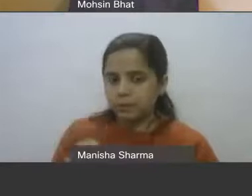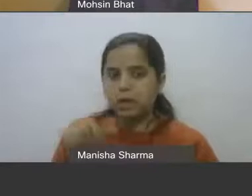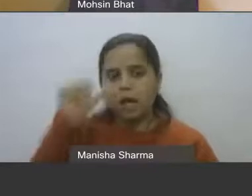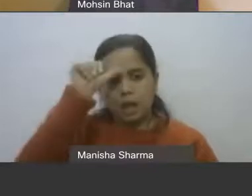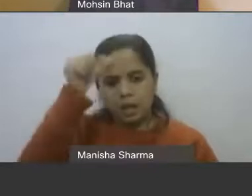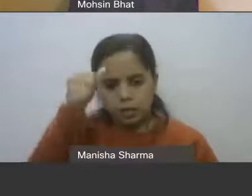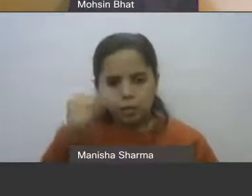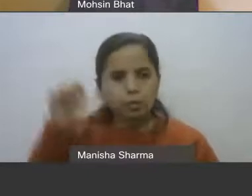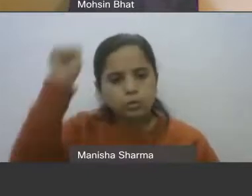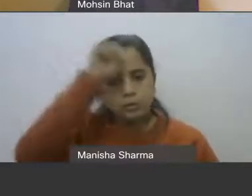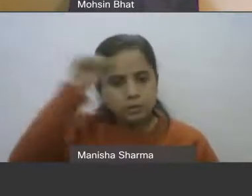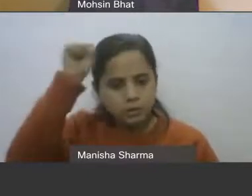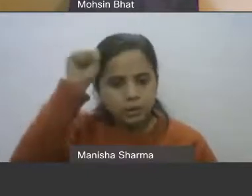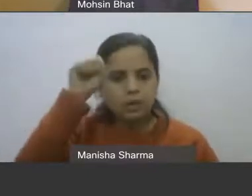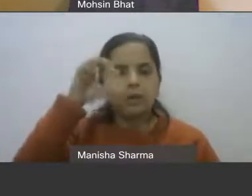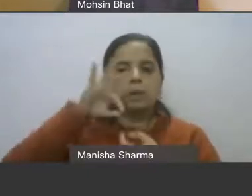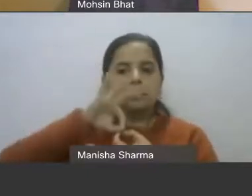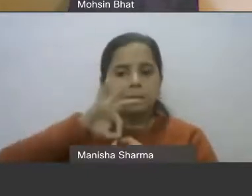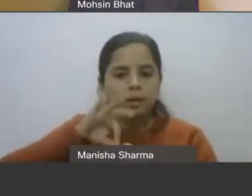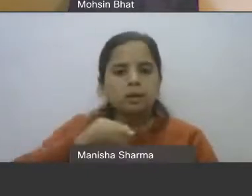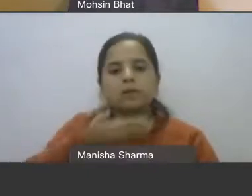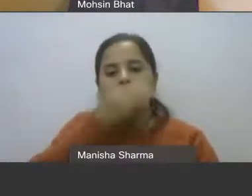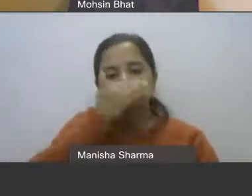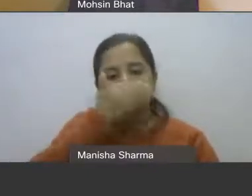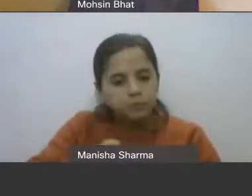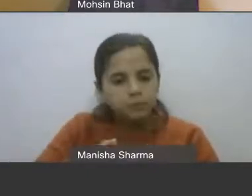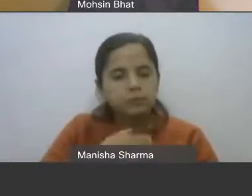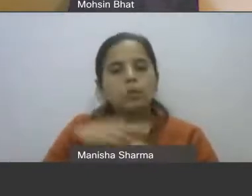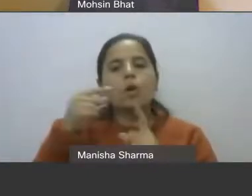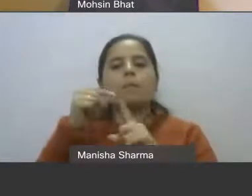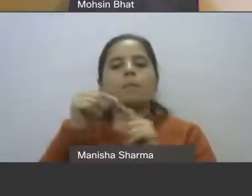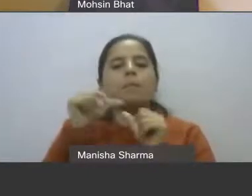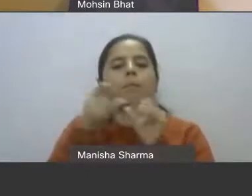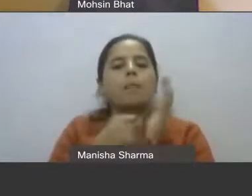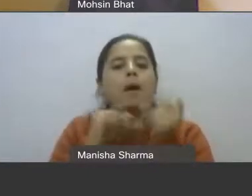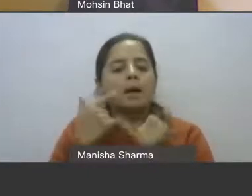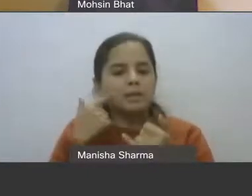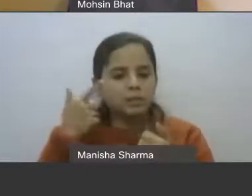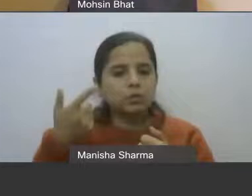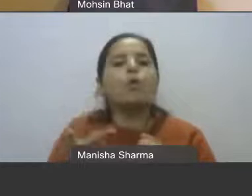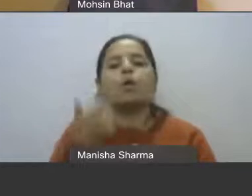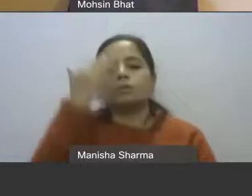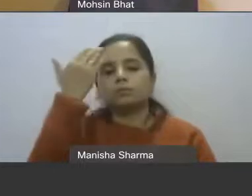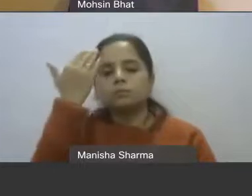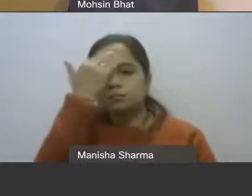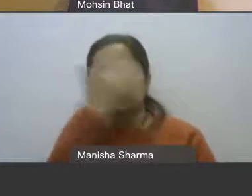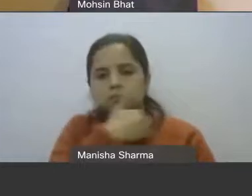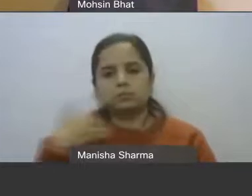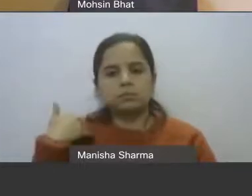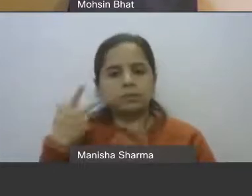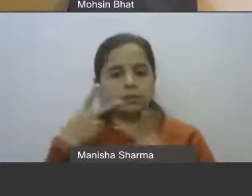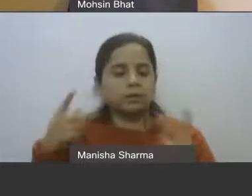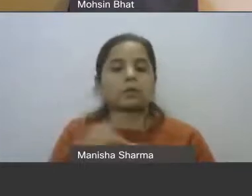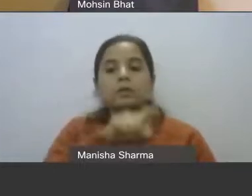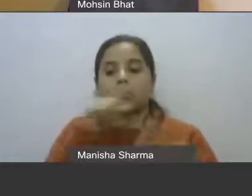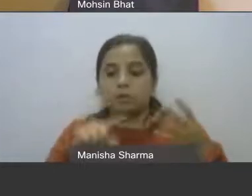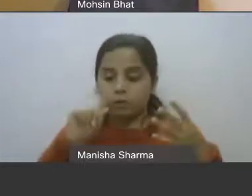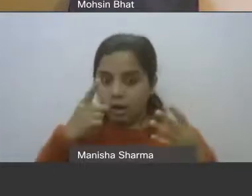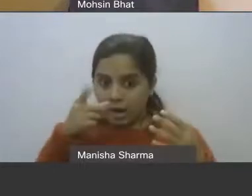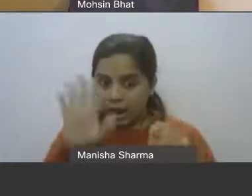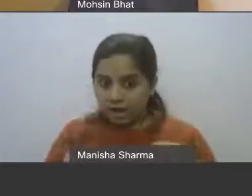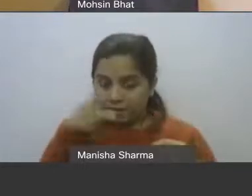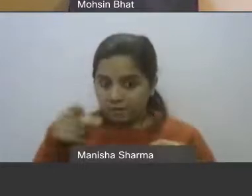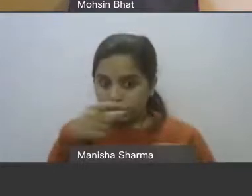Hindu, Sikh, Buddhist, Jain, Parsi, or Christian community, so that's the first requirement, that you belong to one of these